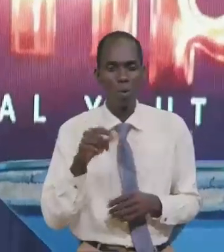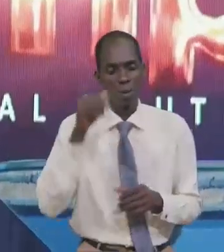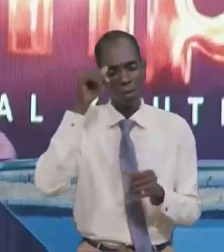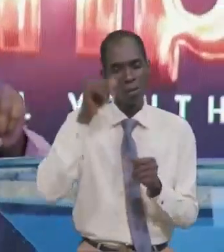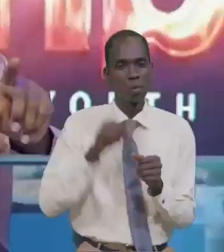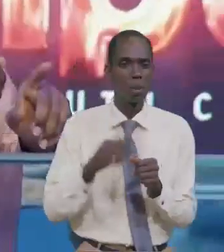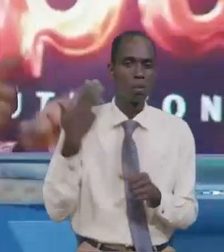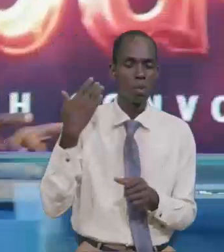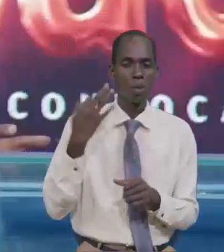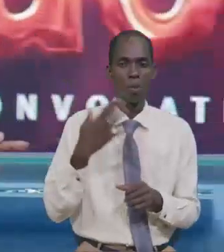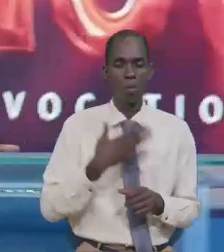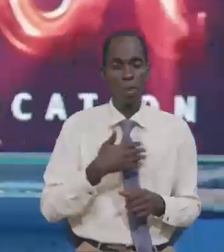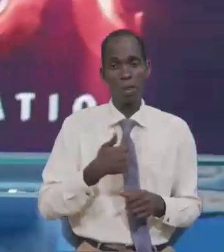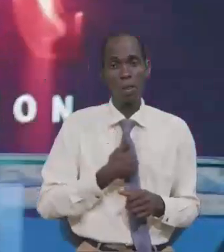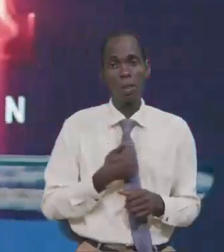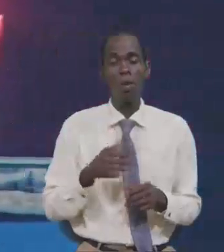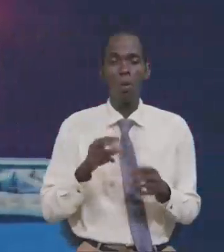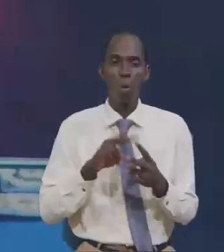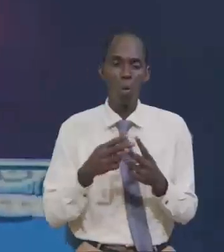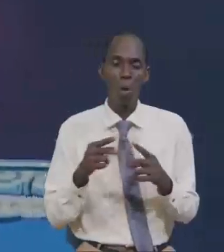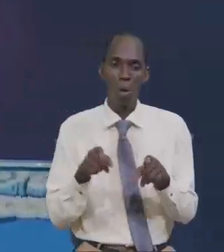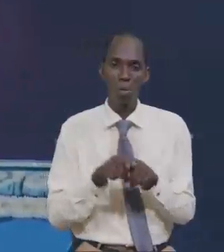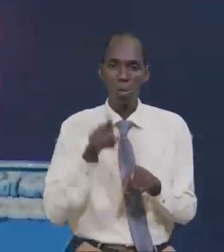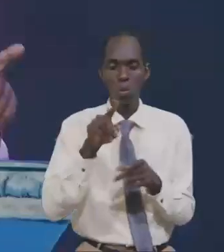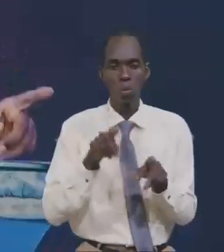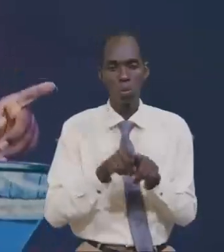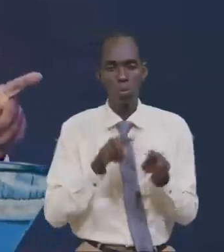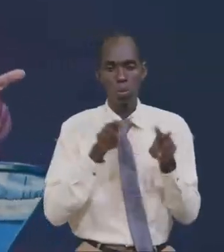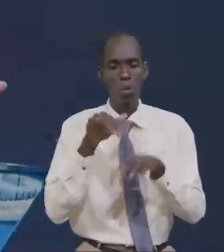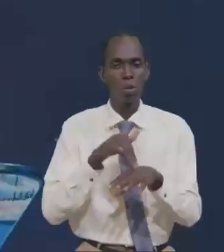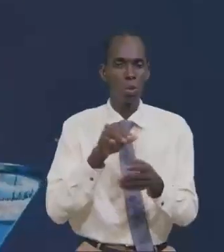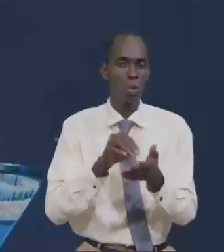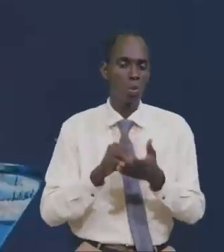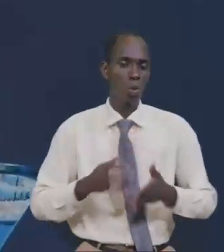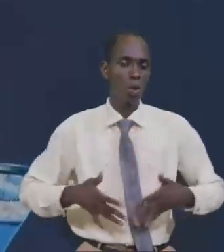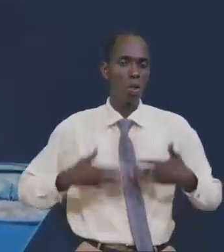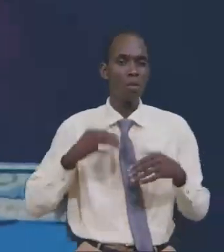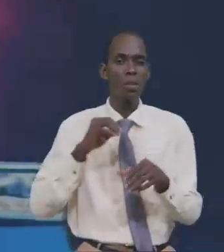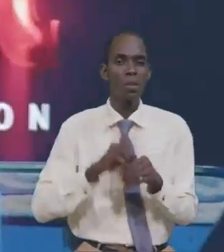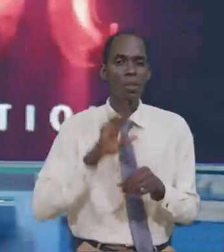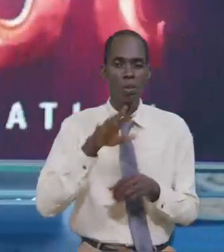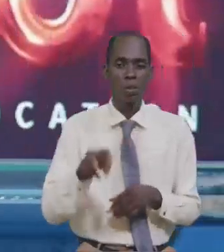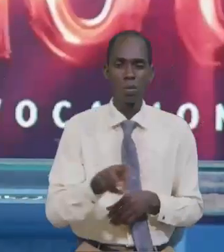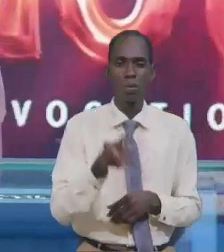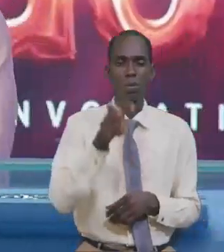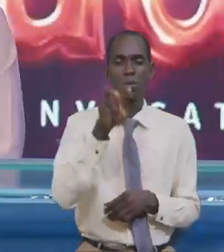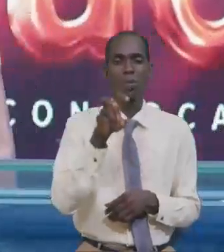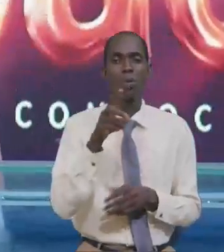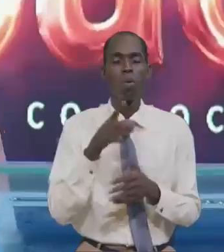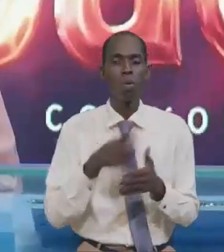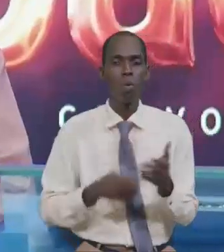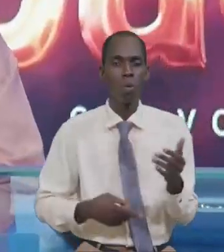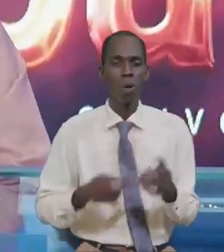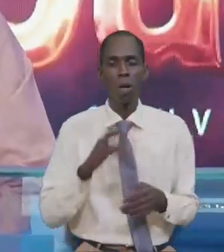what have we seen as the race from mediocrity to mastery?